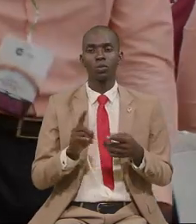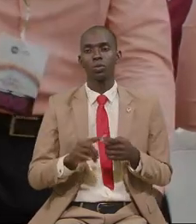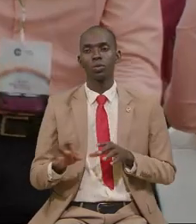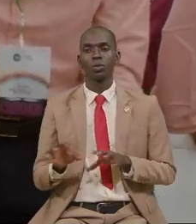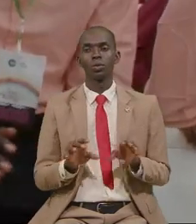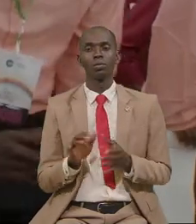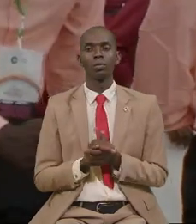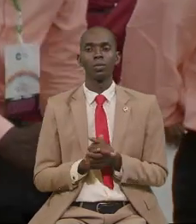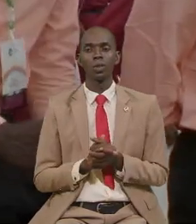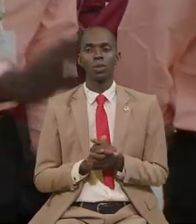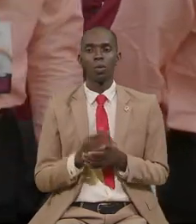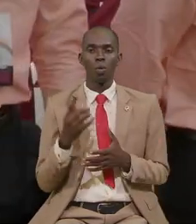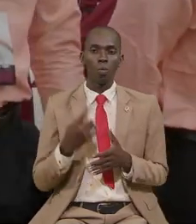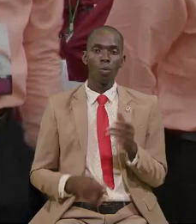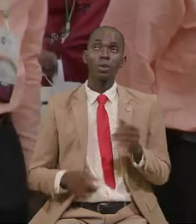what he has commanded.